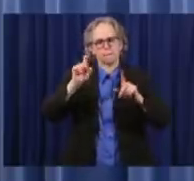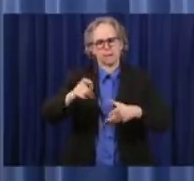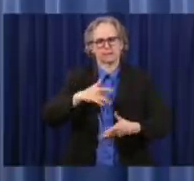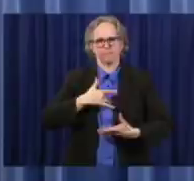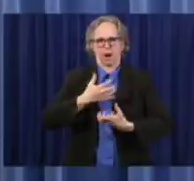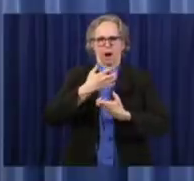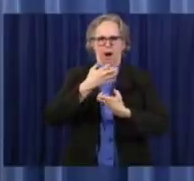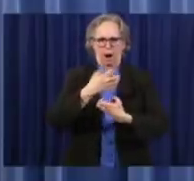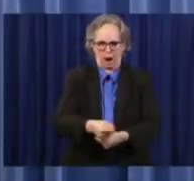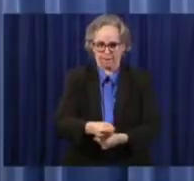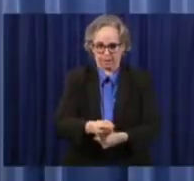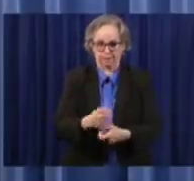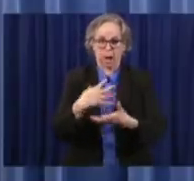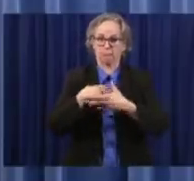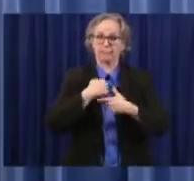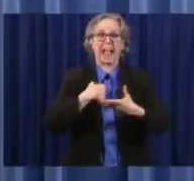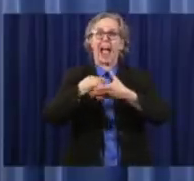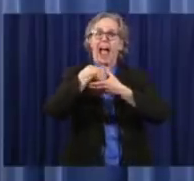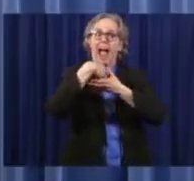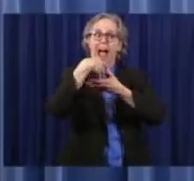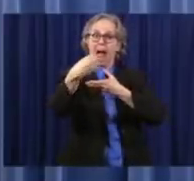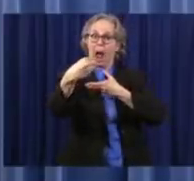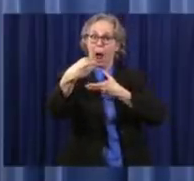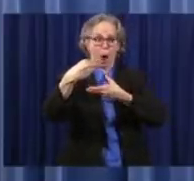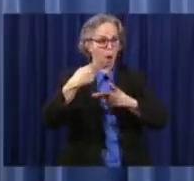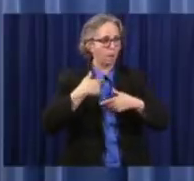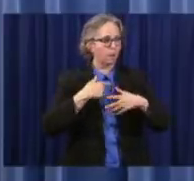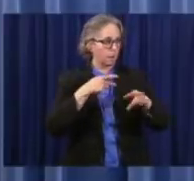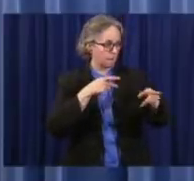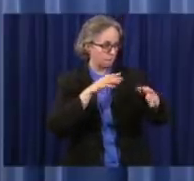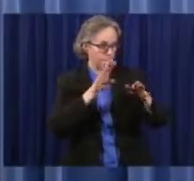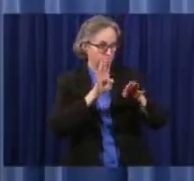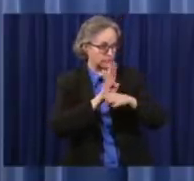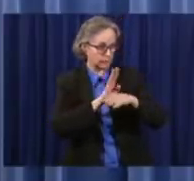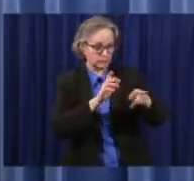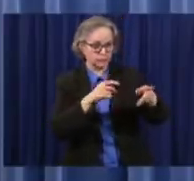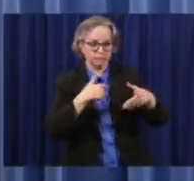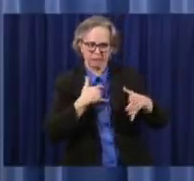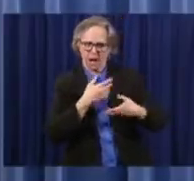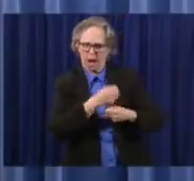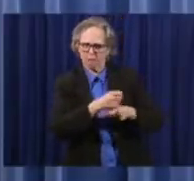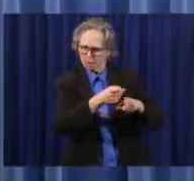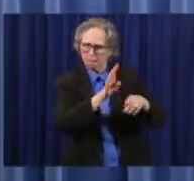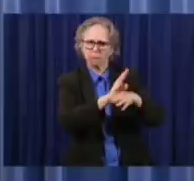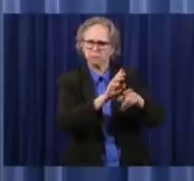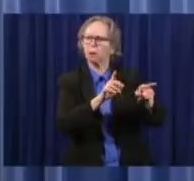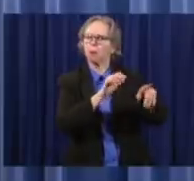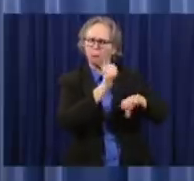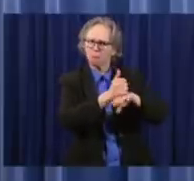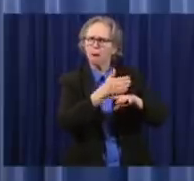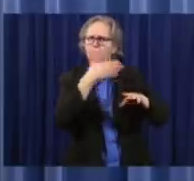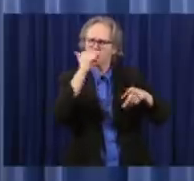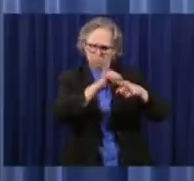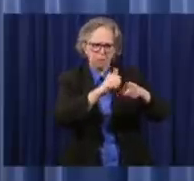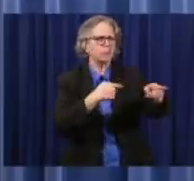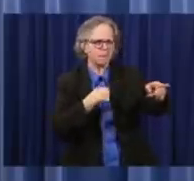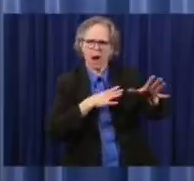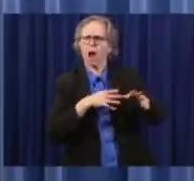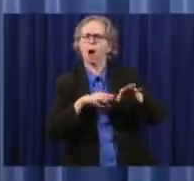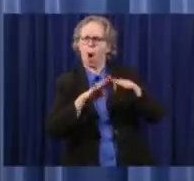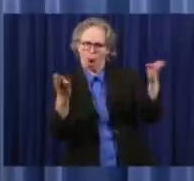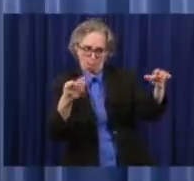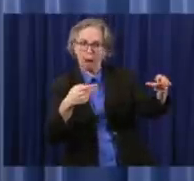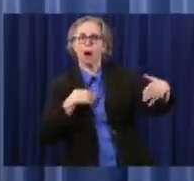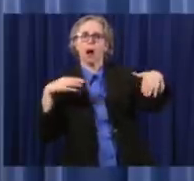walk into is practicing the best things that they can practice. People have a right to know that during a pandemic, a very difficult